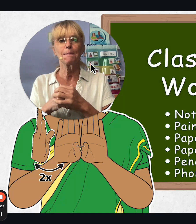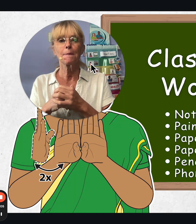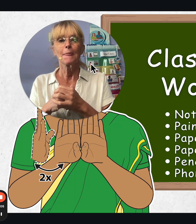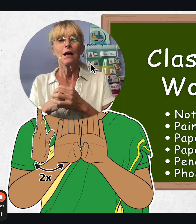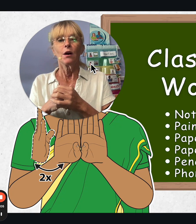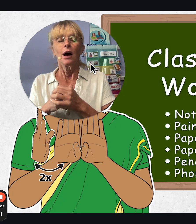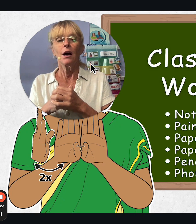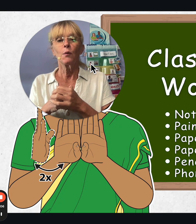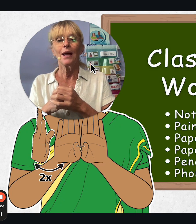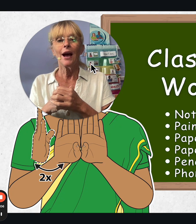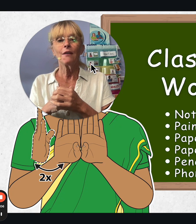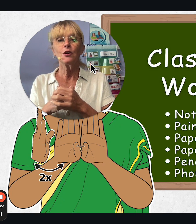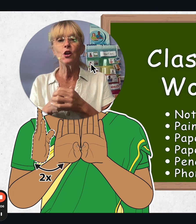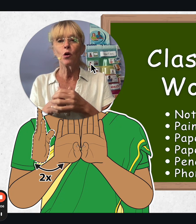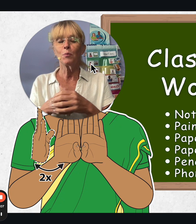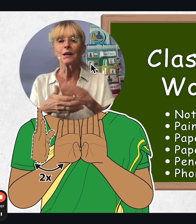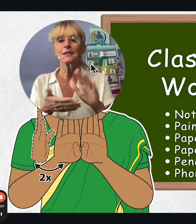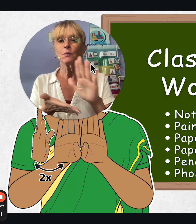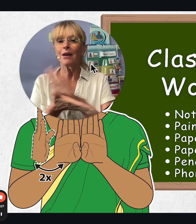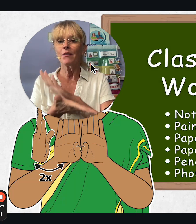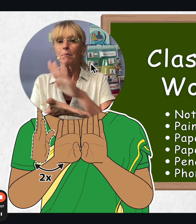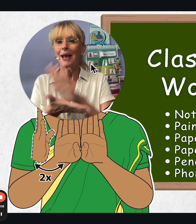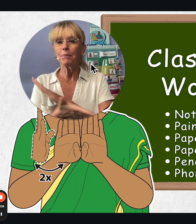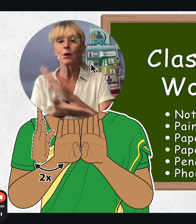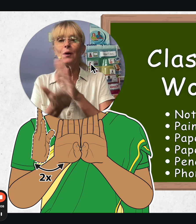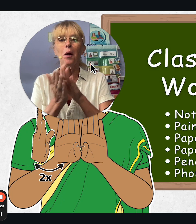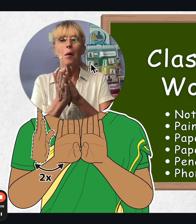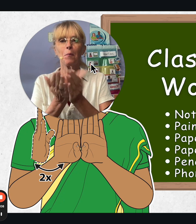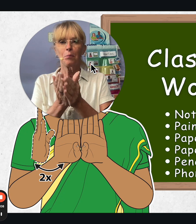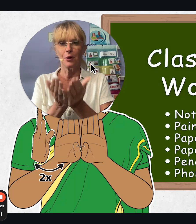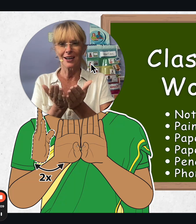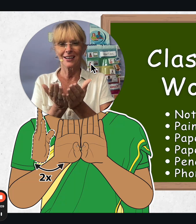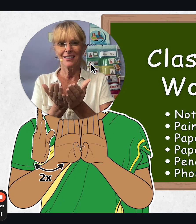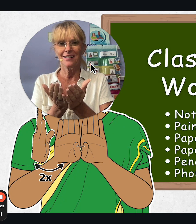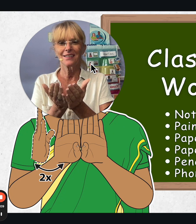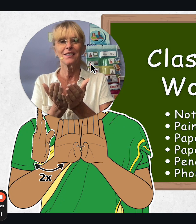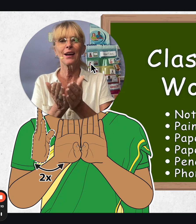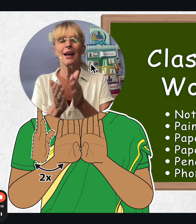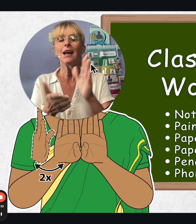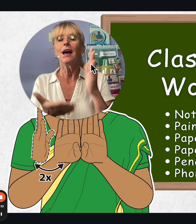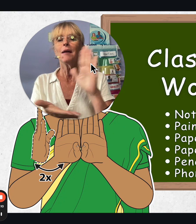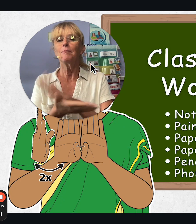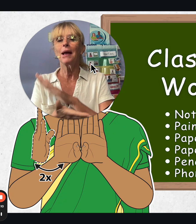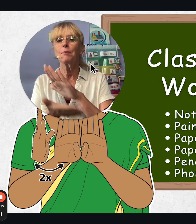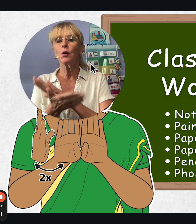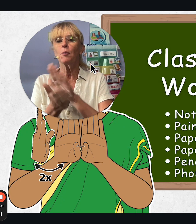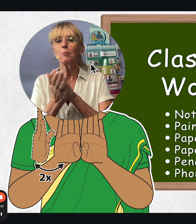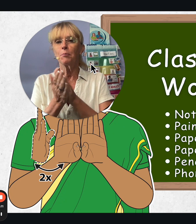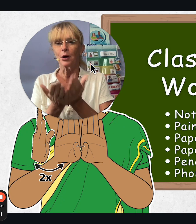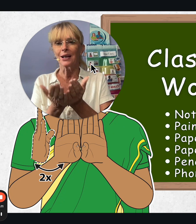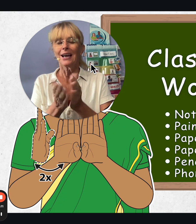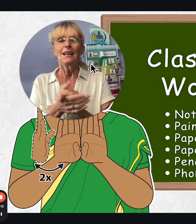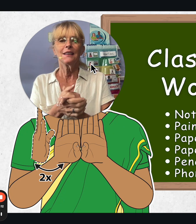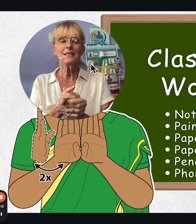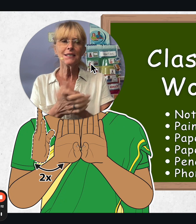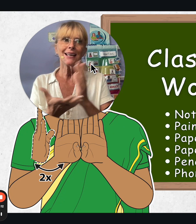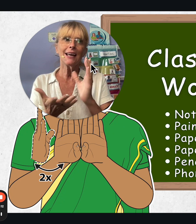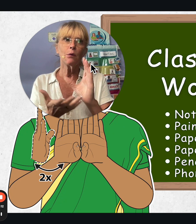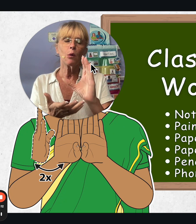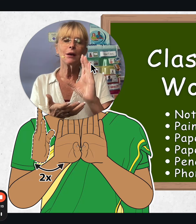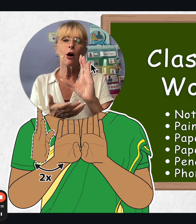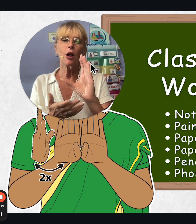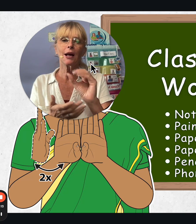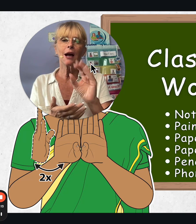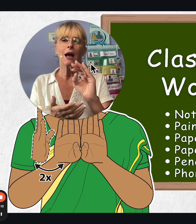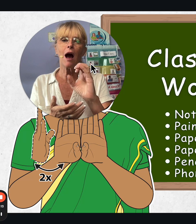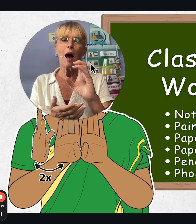continuing. We have notebooks. So we have a paper book. Okay? Paper book. Now this is